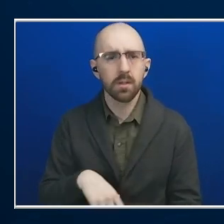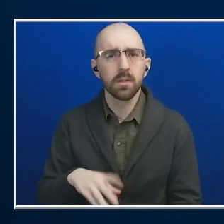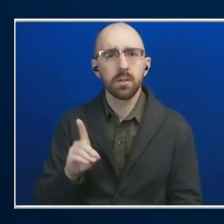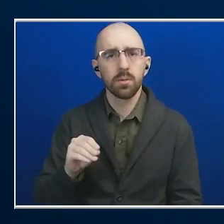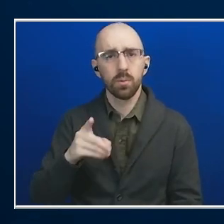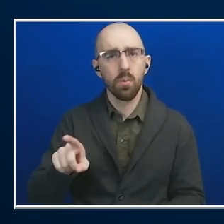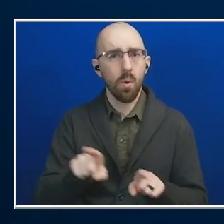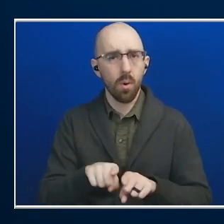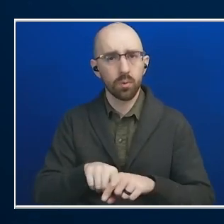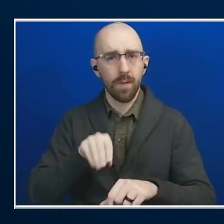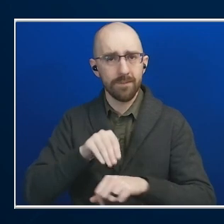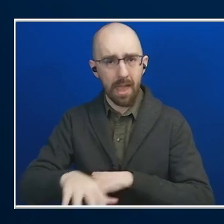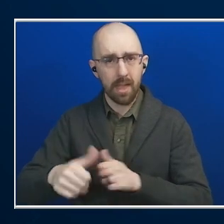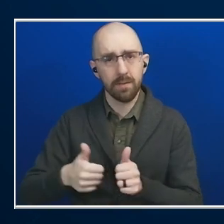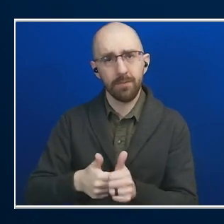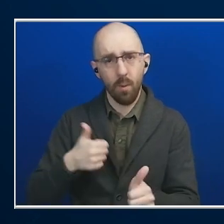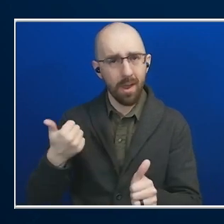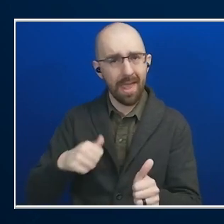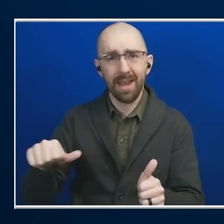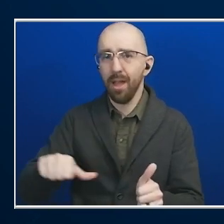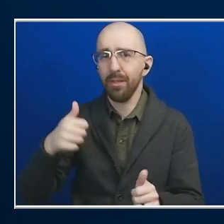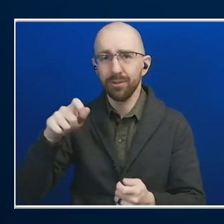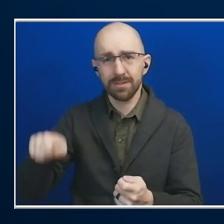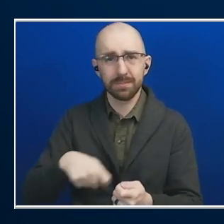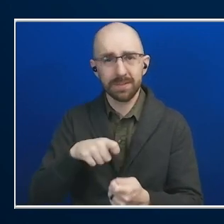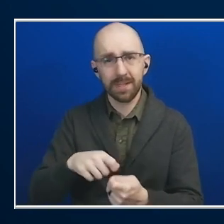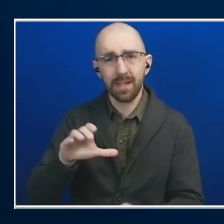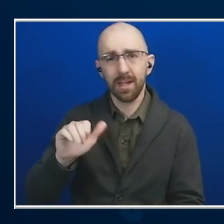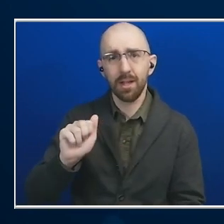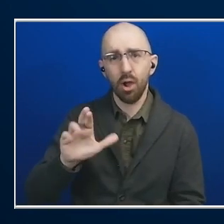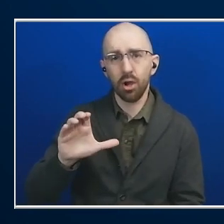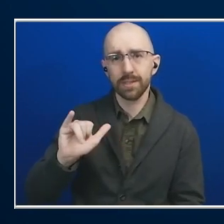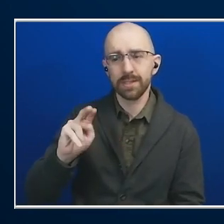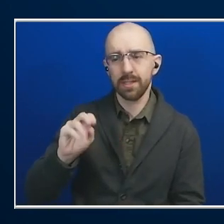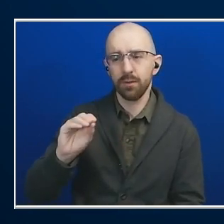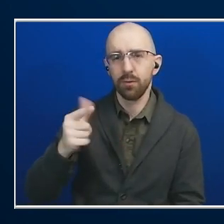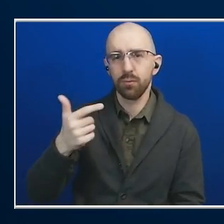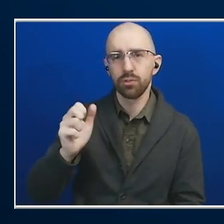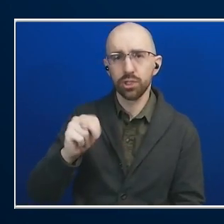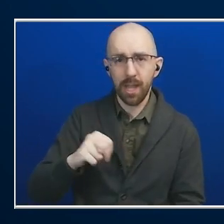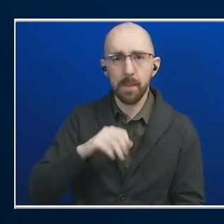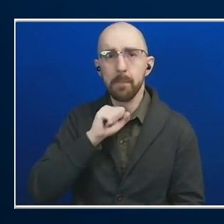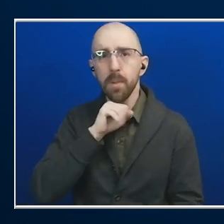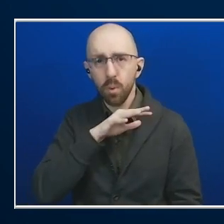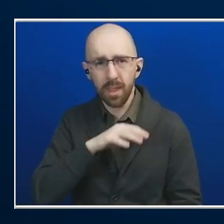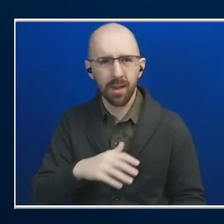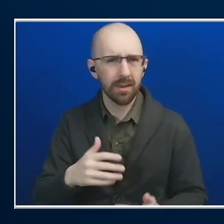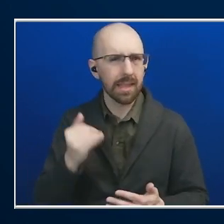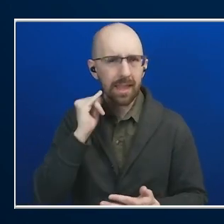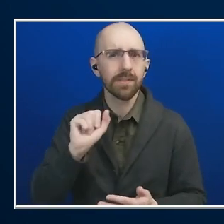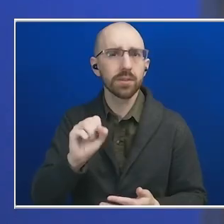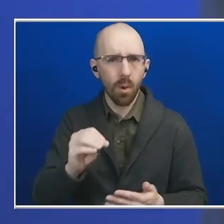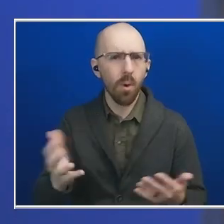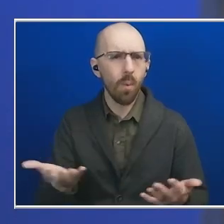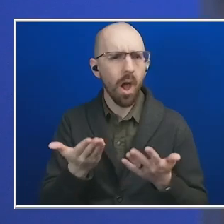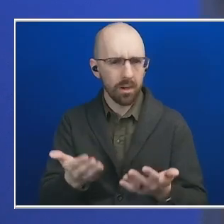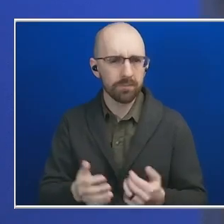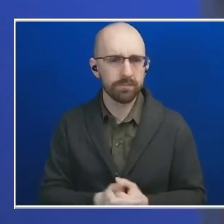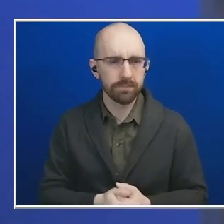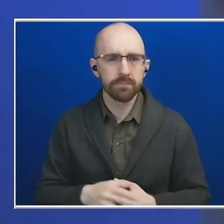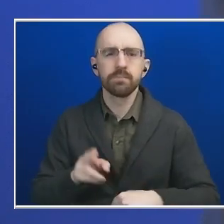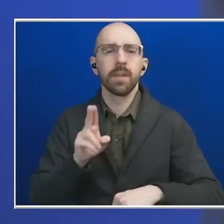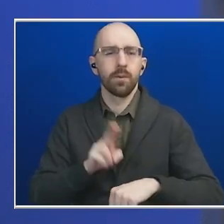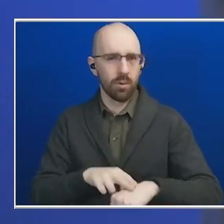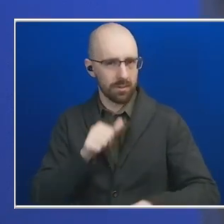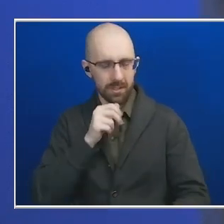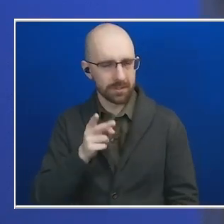on avoiding any other specific carcinogens or pollutants? If so, which ones? So of course, not smoking, but